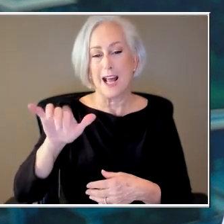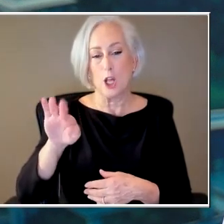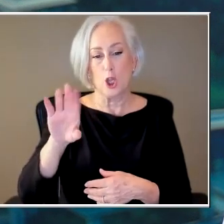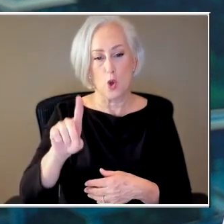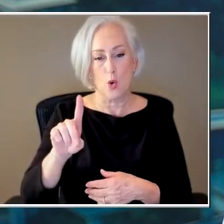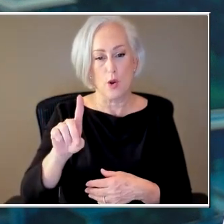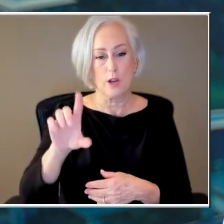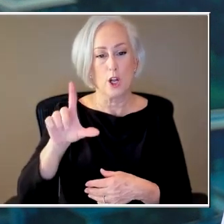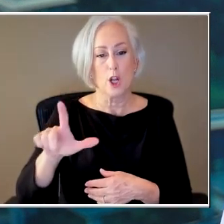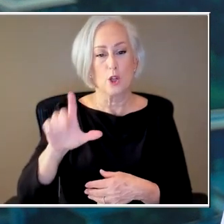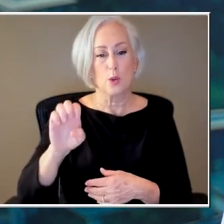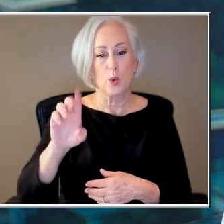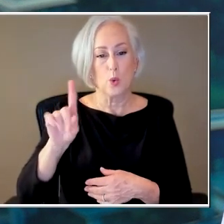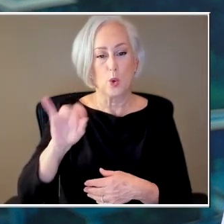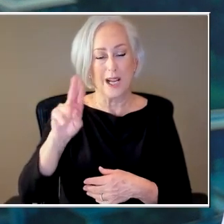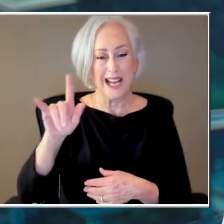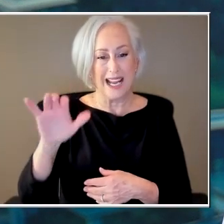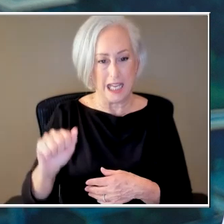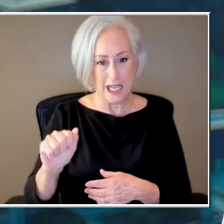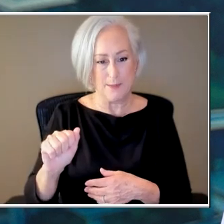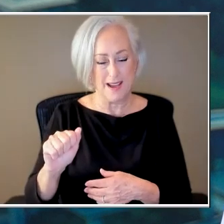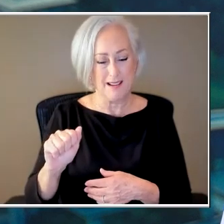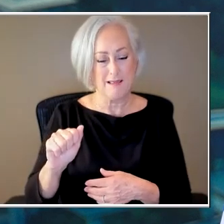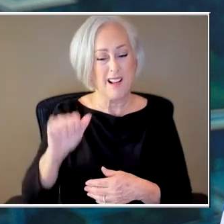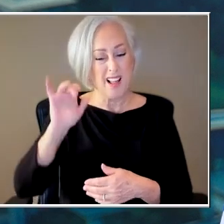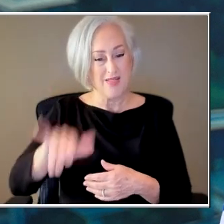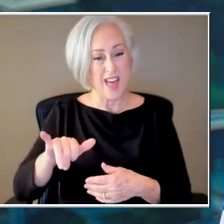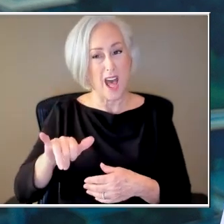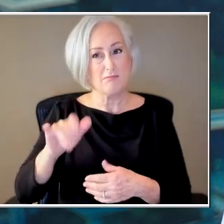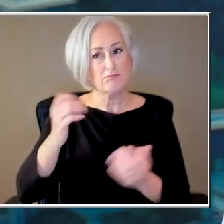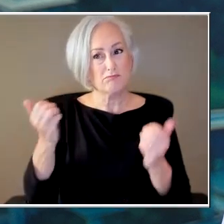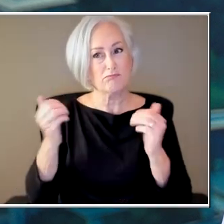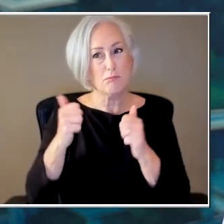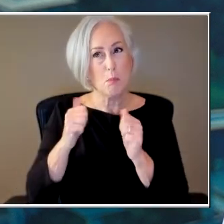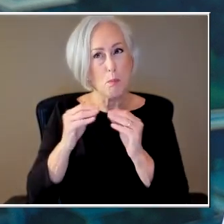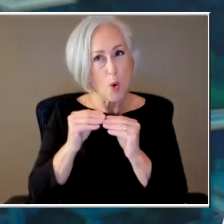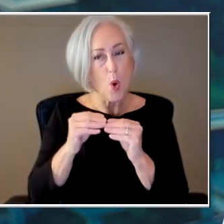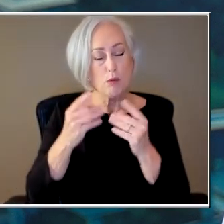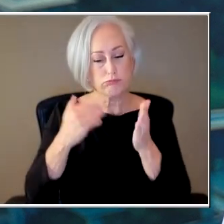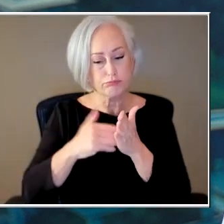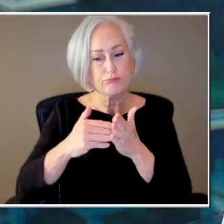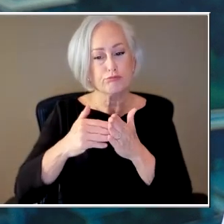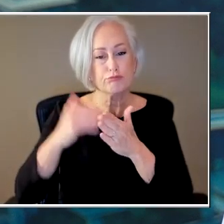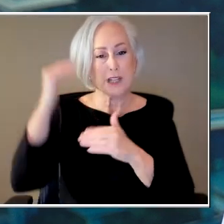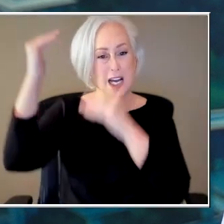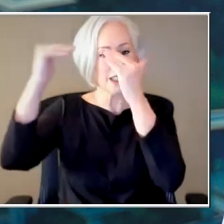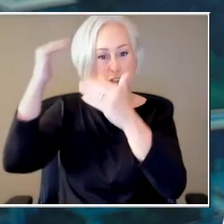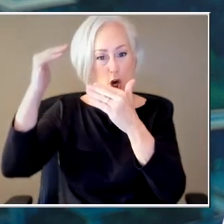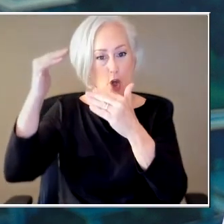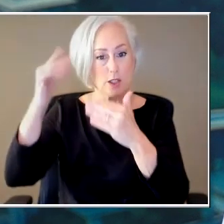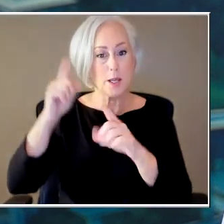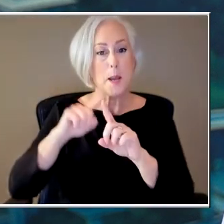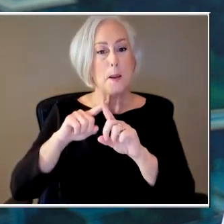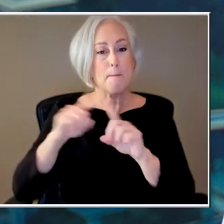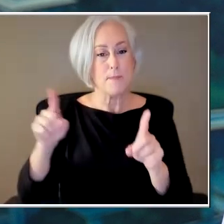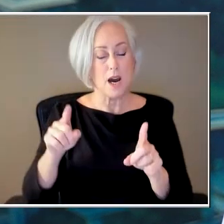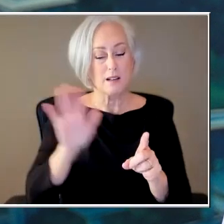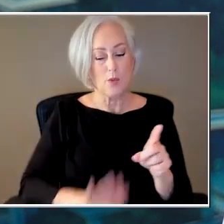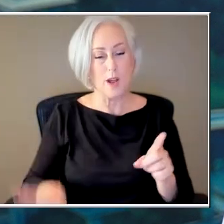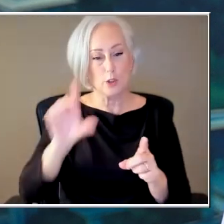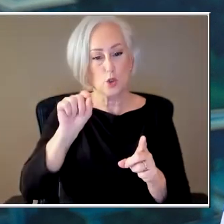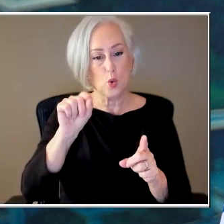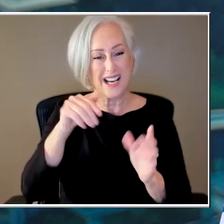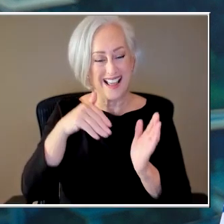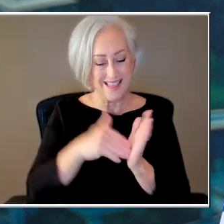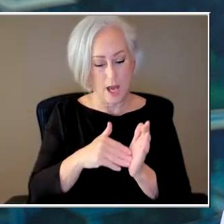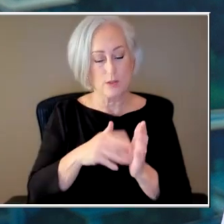and it's relatively rare compared to other cancers. But that being said, there are almost 20,000 people a year who are diagnosed with acute myelogenous leukemia